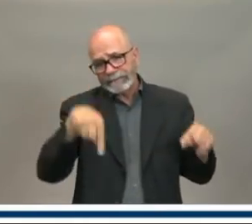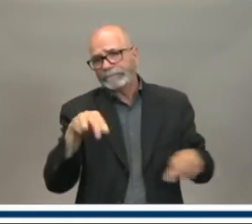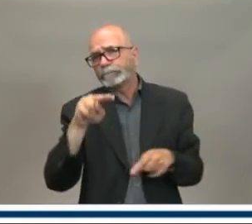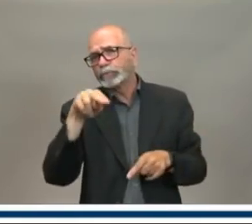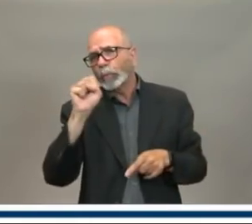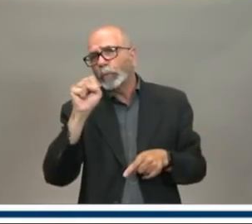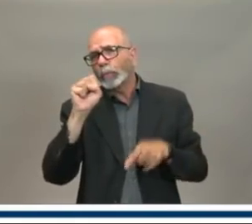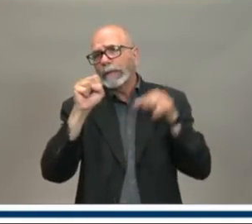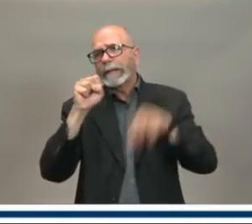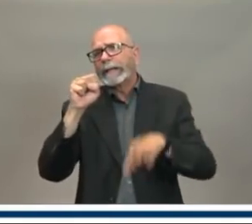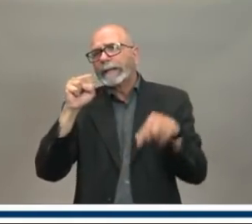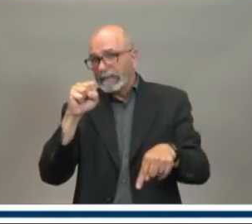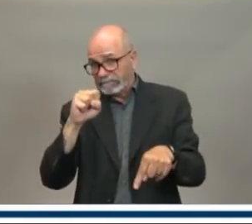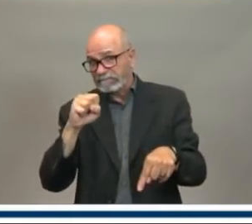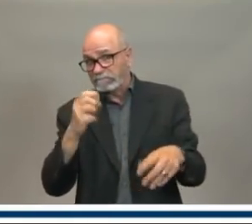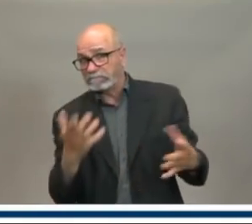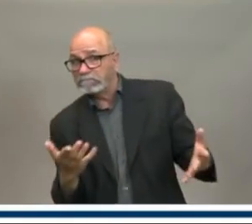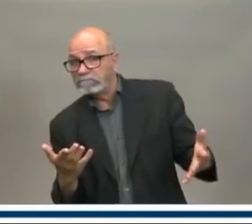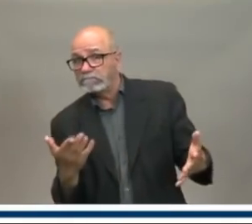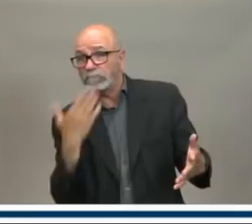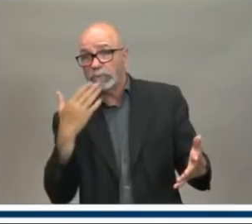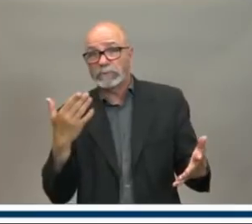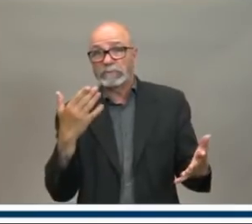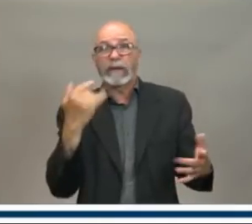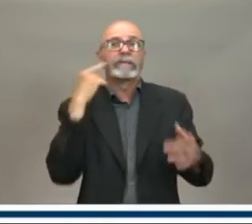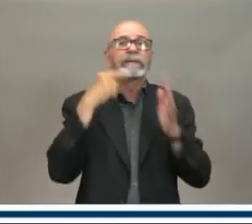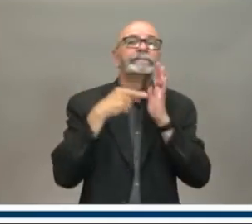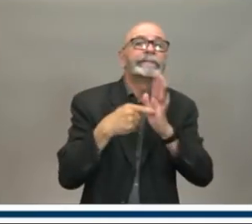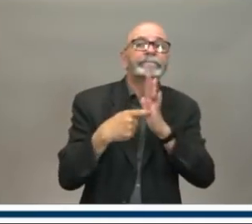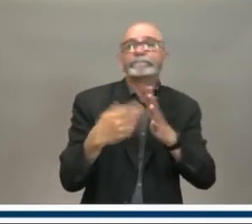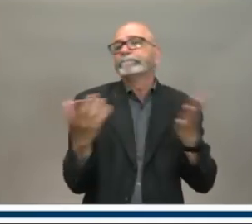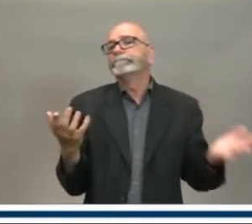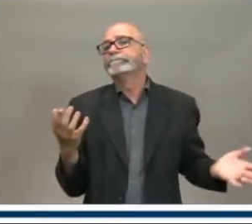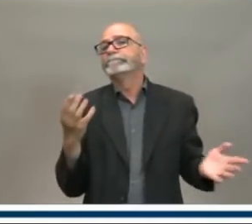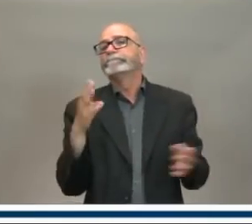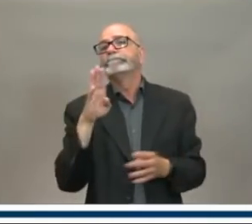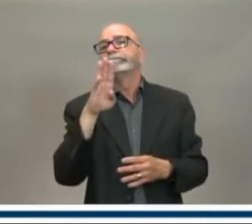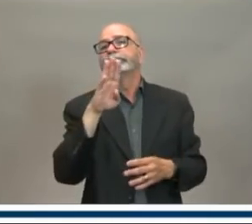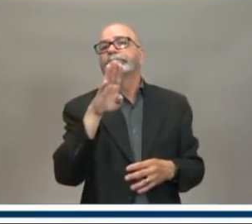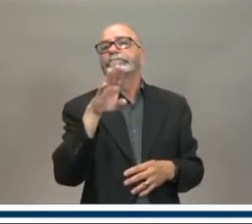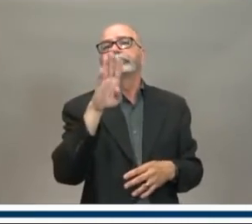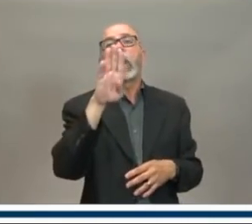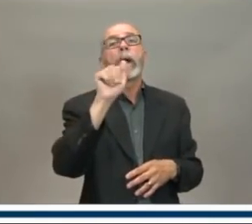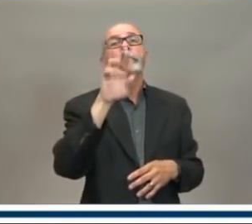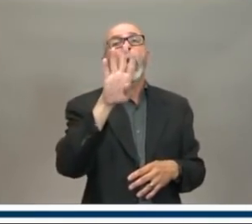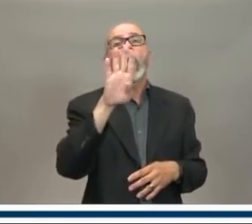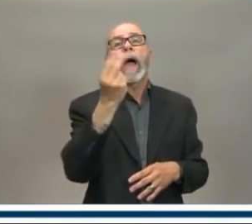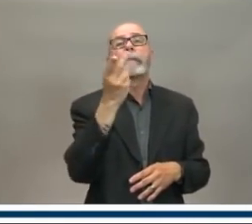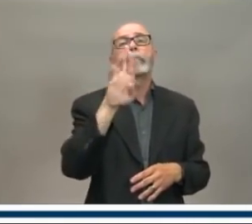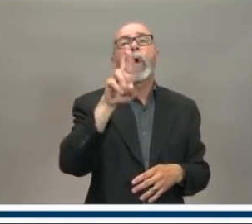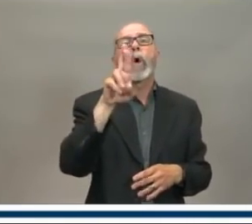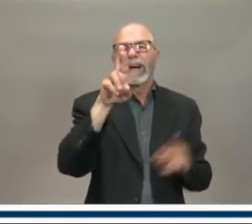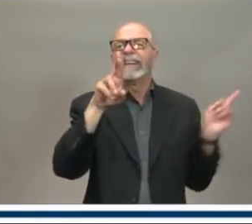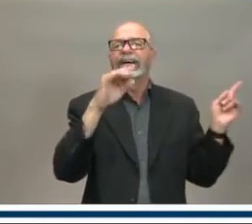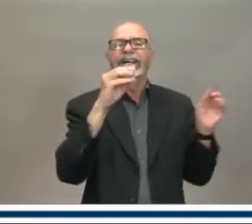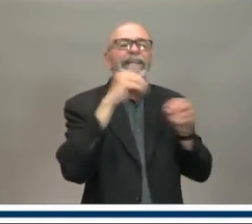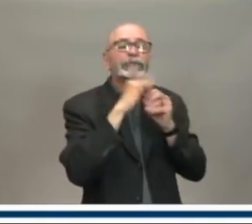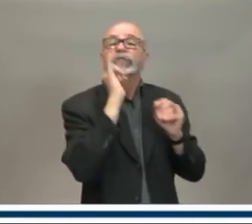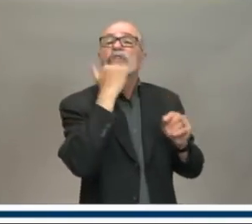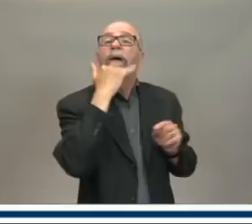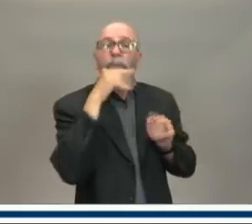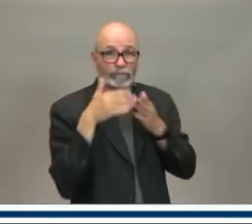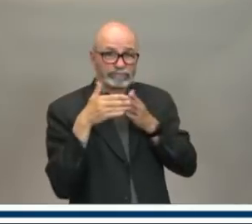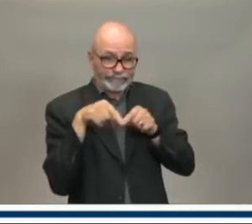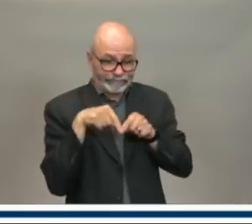And specifically, if we look at the ferry service between Bar Harbor and Yarmouth, what kind of things would you be